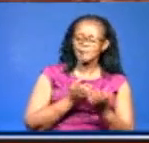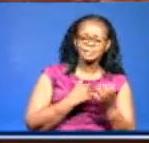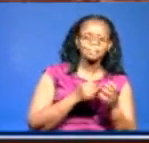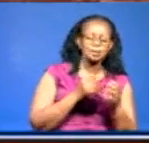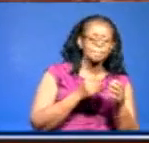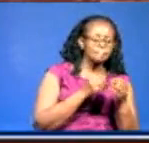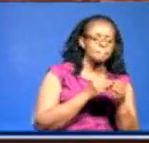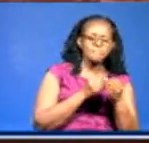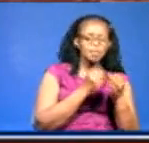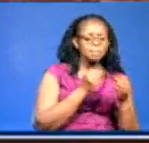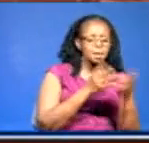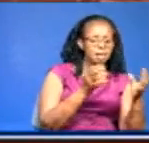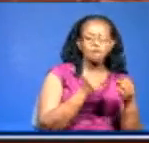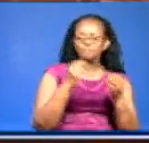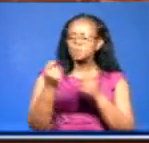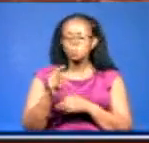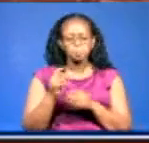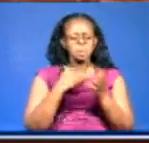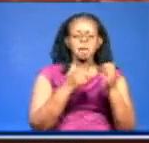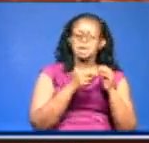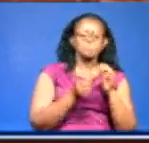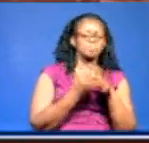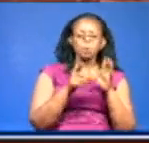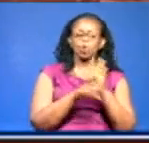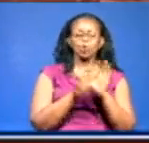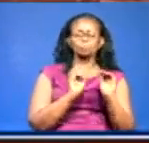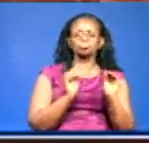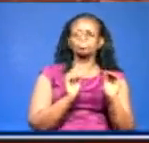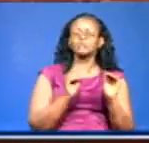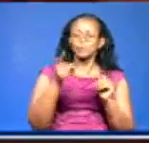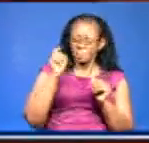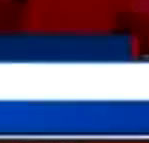The provisions are there. What we need to deal with is the impunity that we saw in the last election.